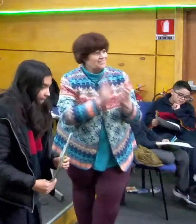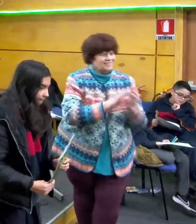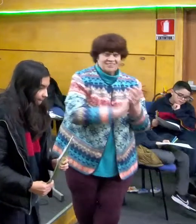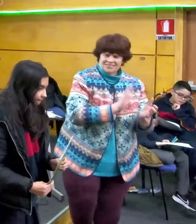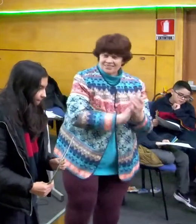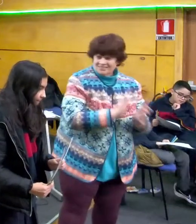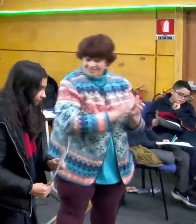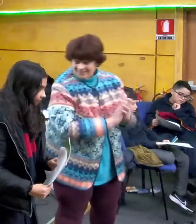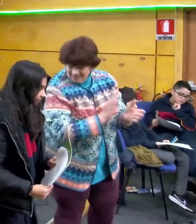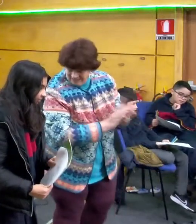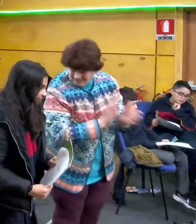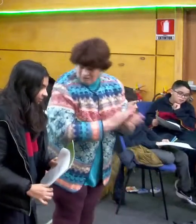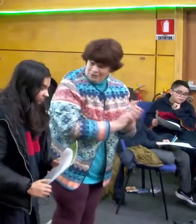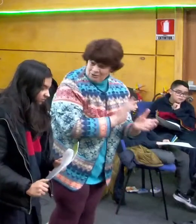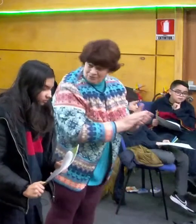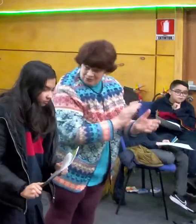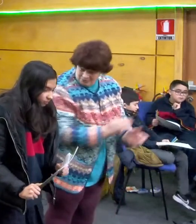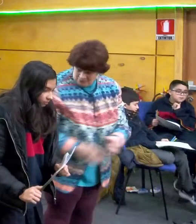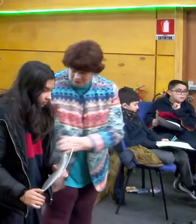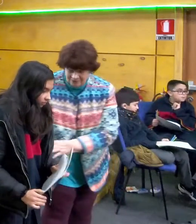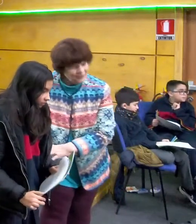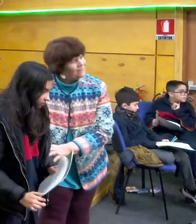Okay.